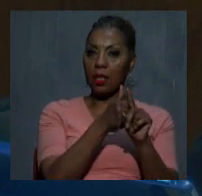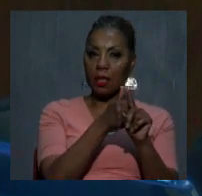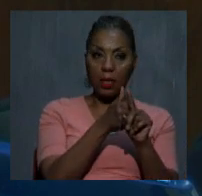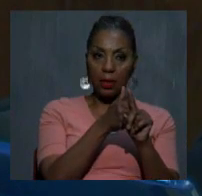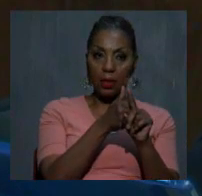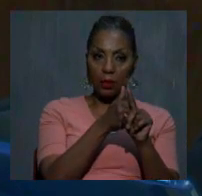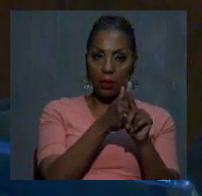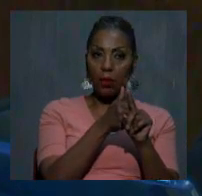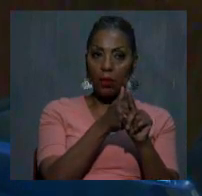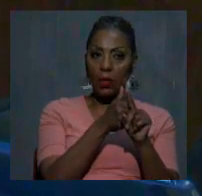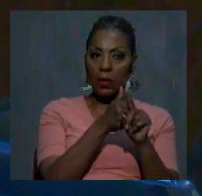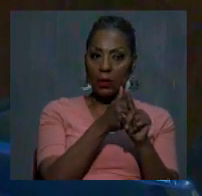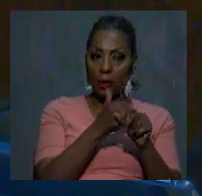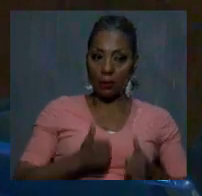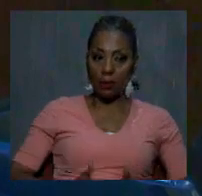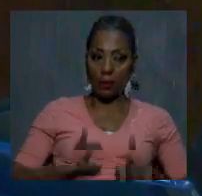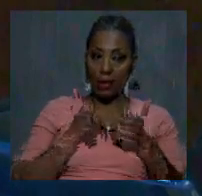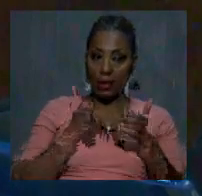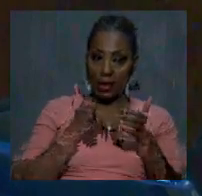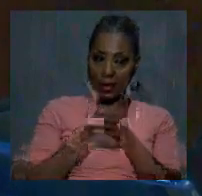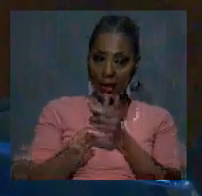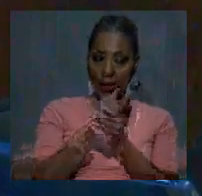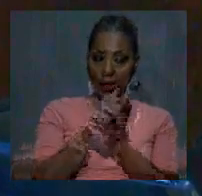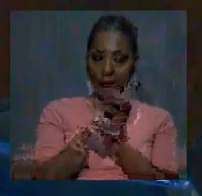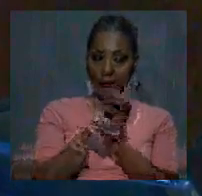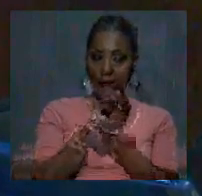of barrel